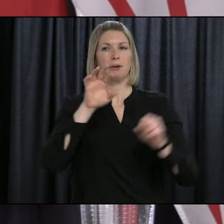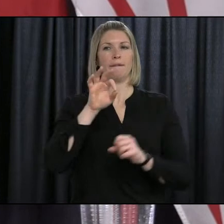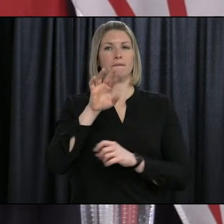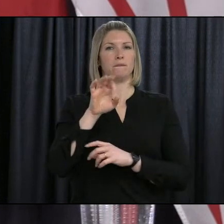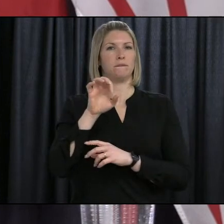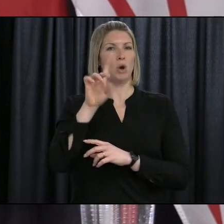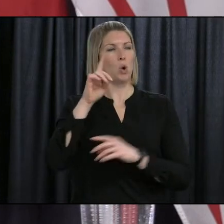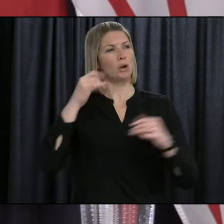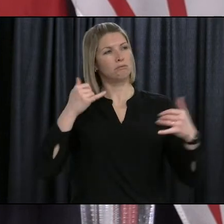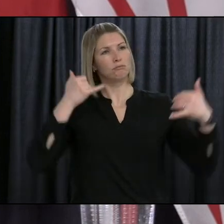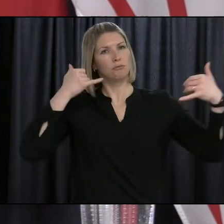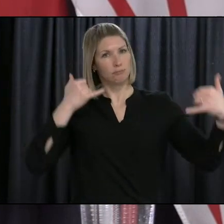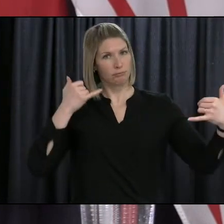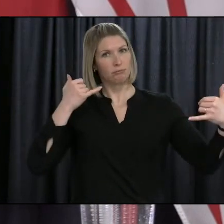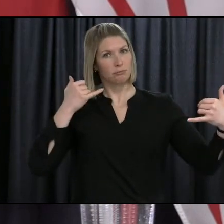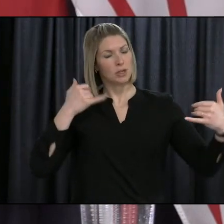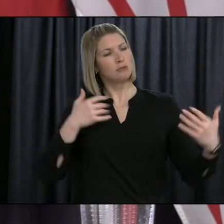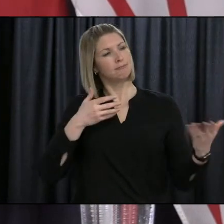discussing the situation